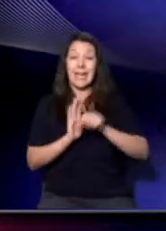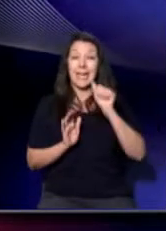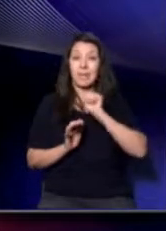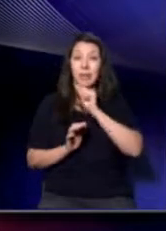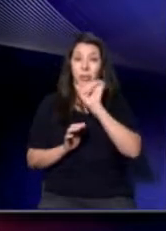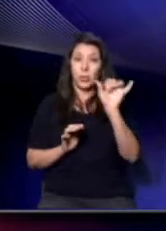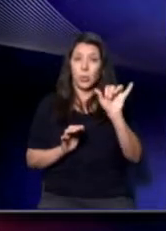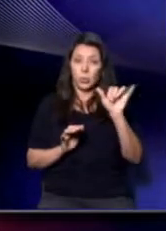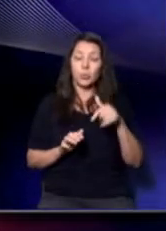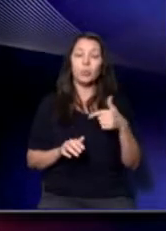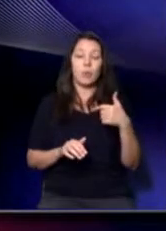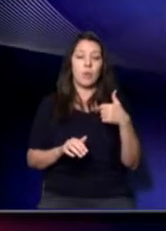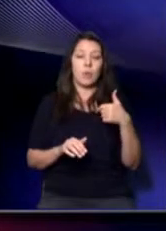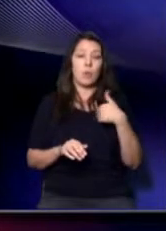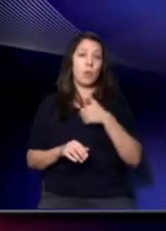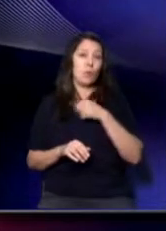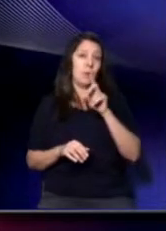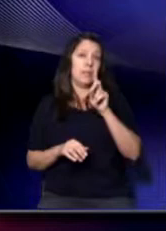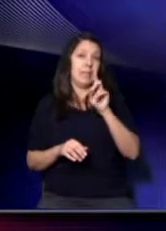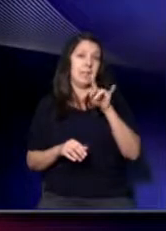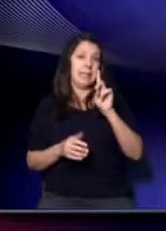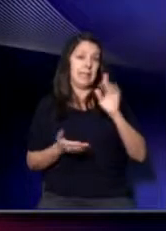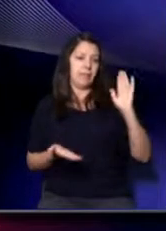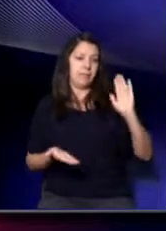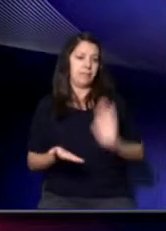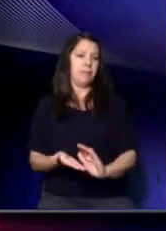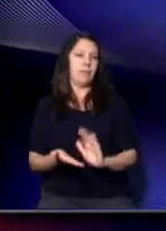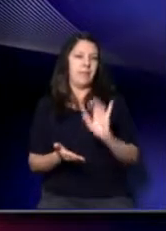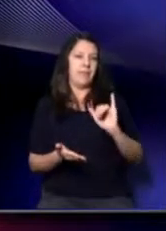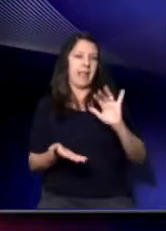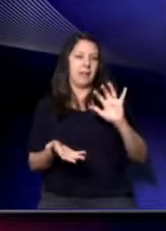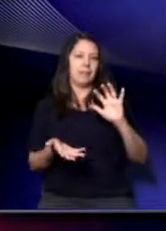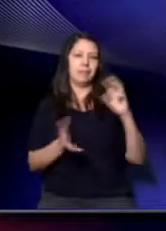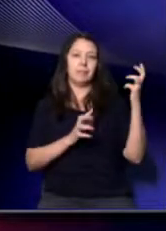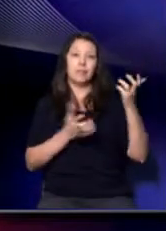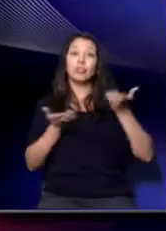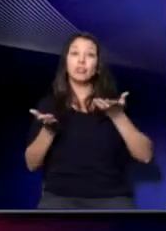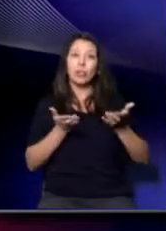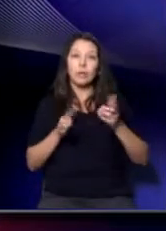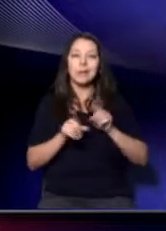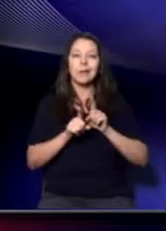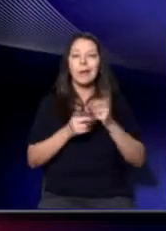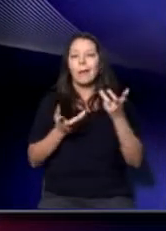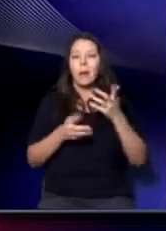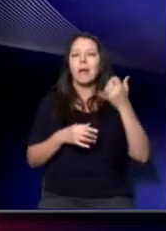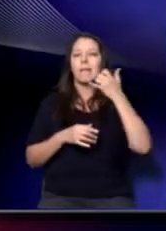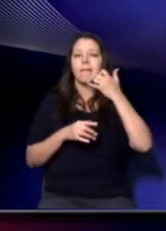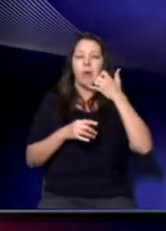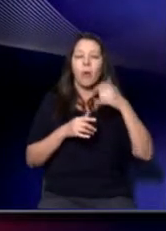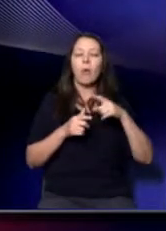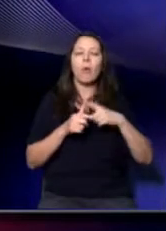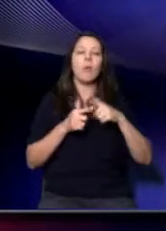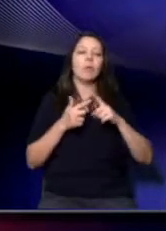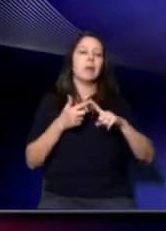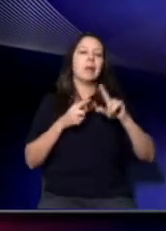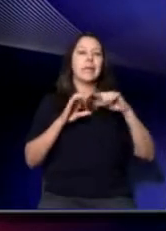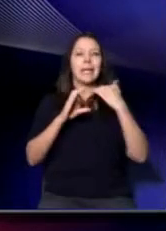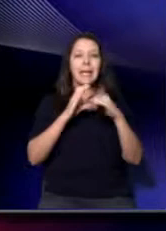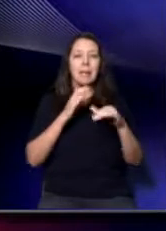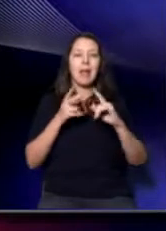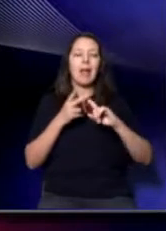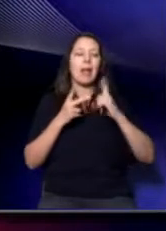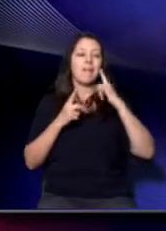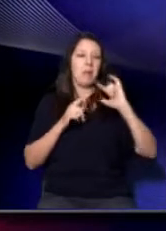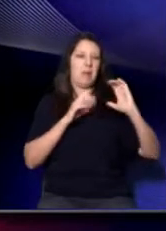We've reduced the numbers of disruptions of service, critical services such as our phone systems and email and communication, as well as